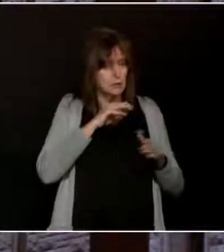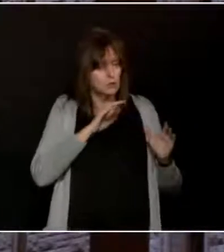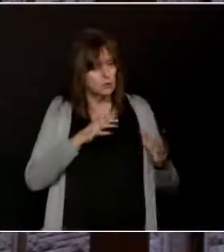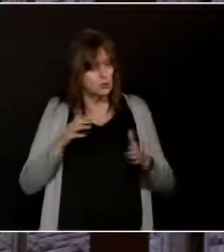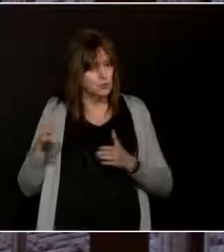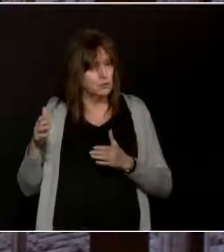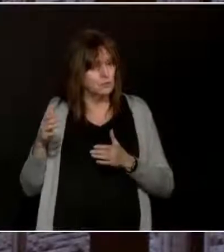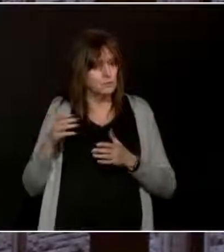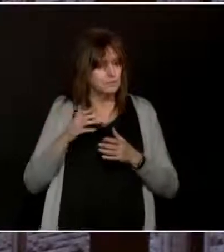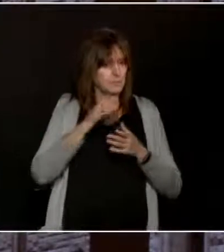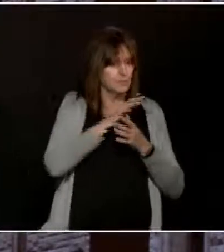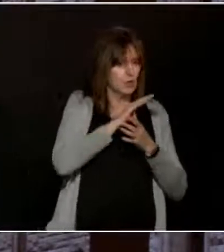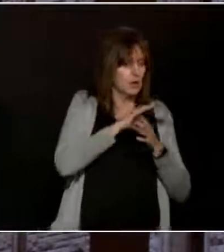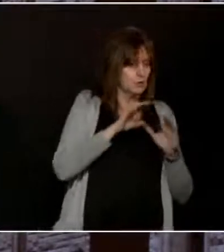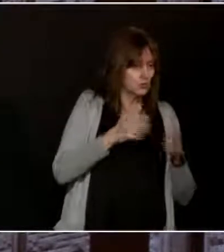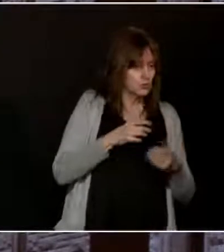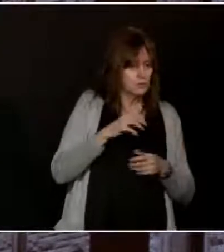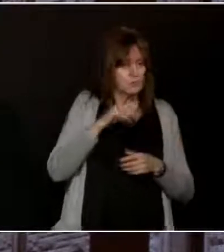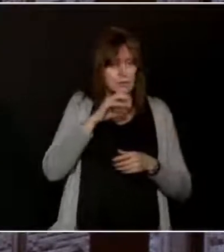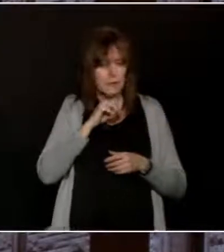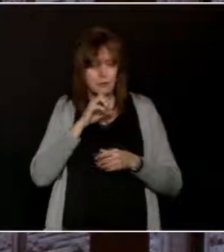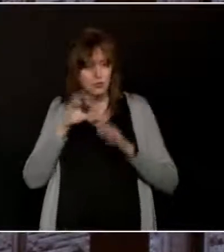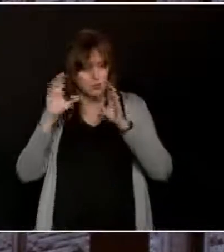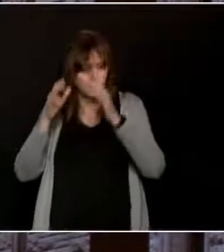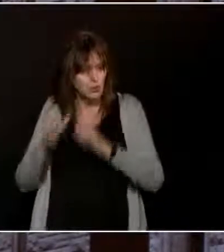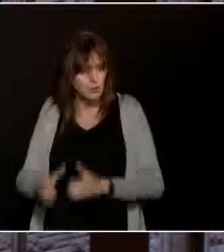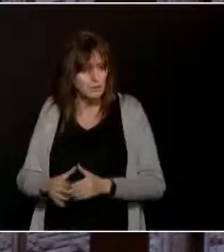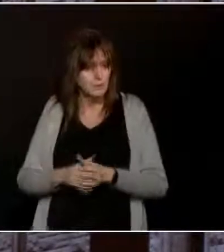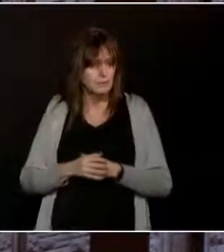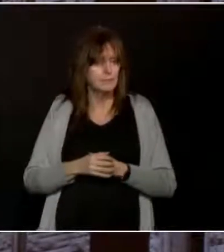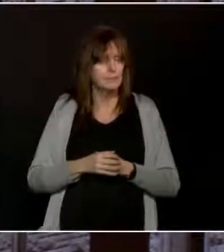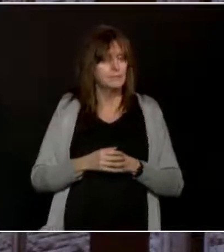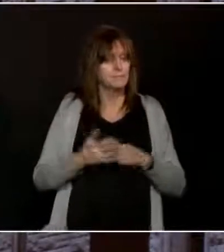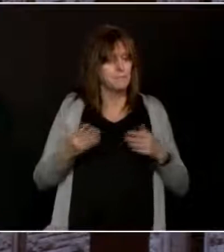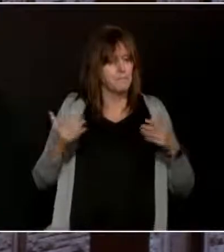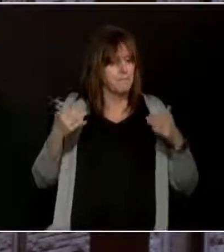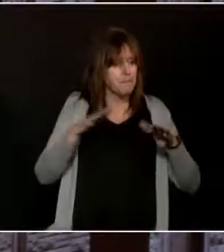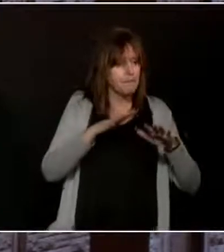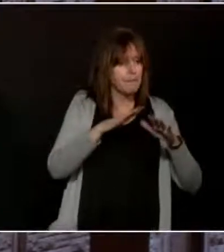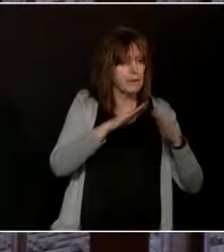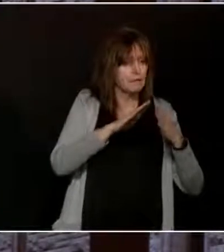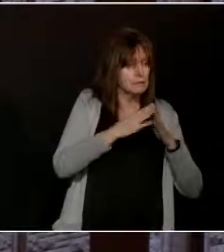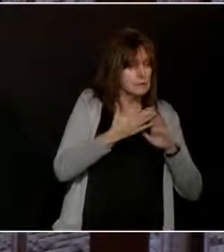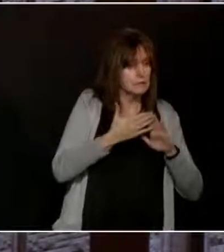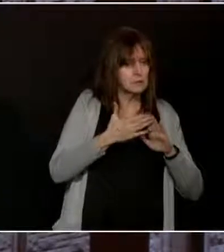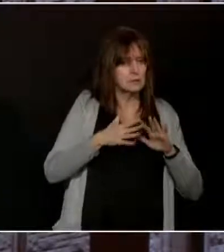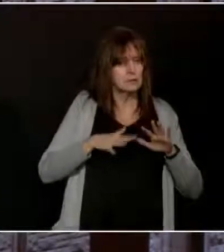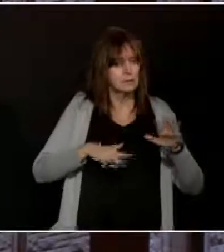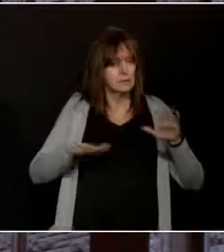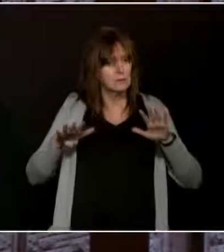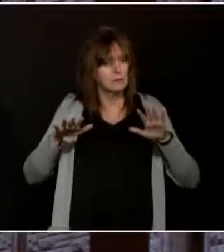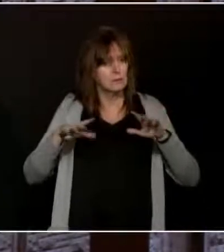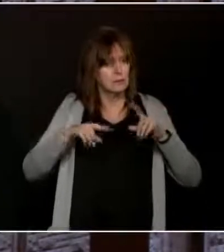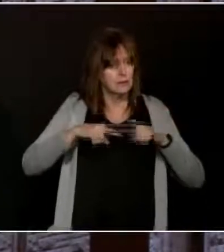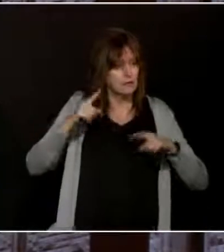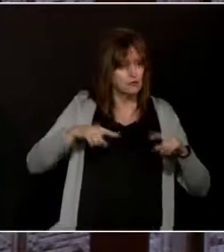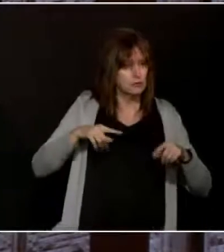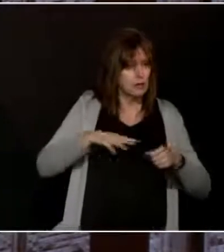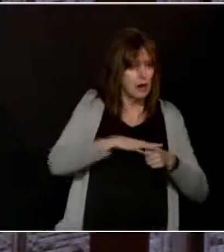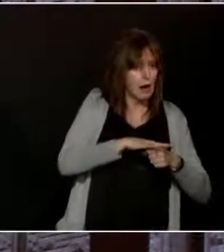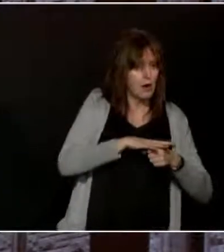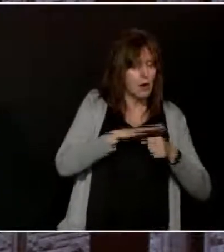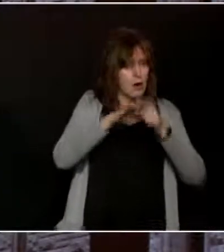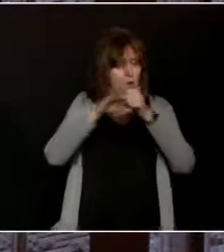larger part of our populations in each of those communities and each of those frameworks. How will that be integrated into the various public